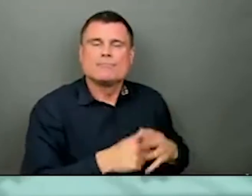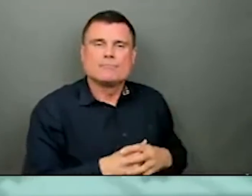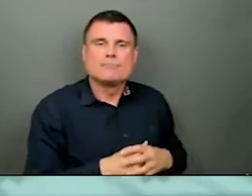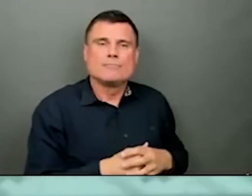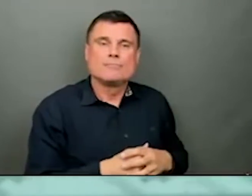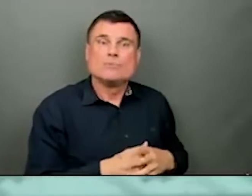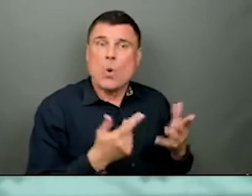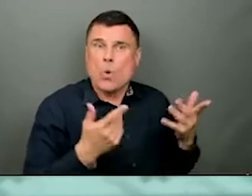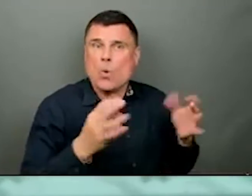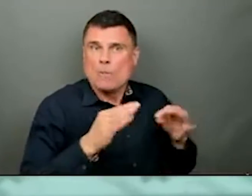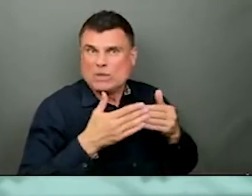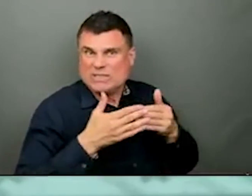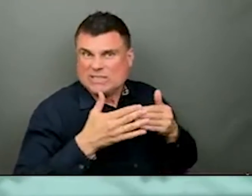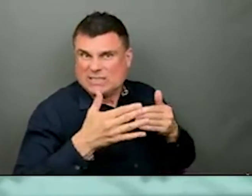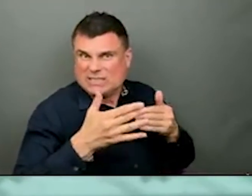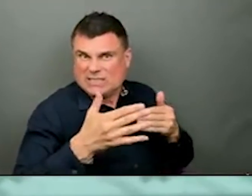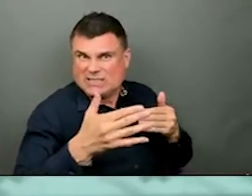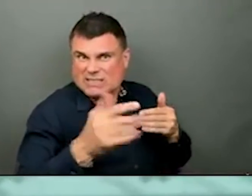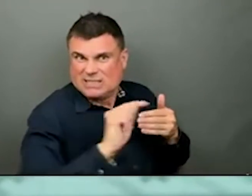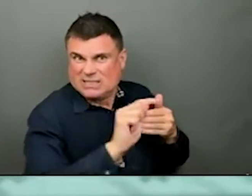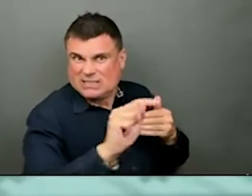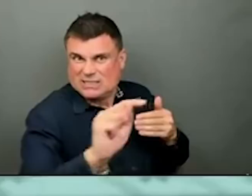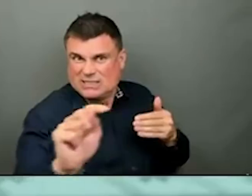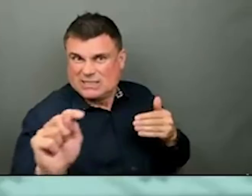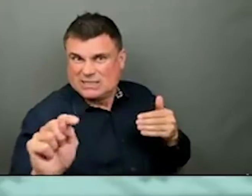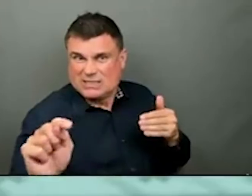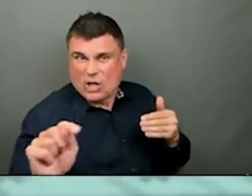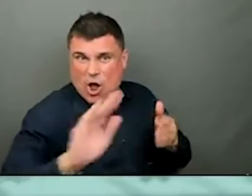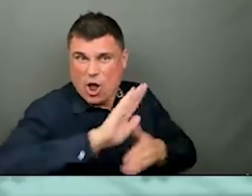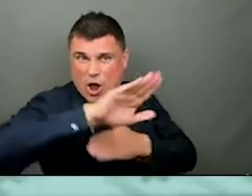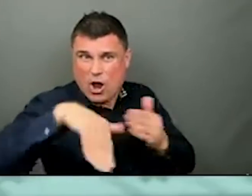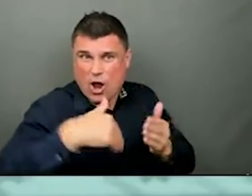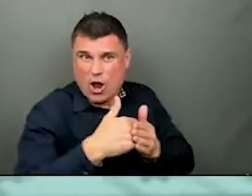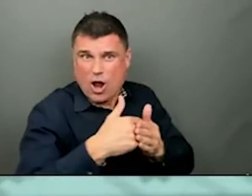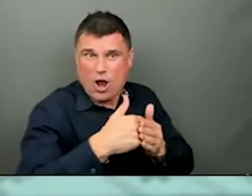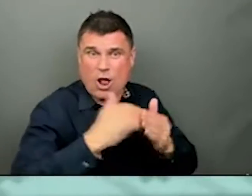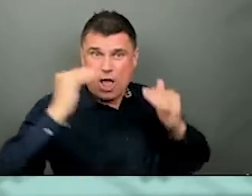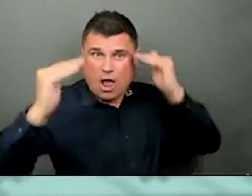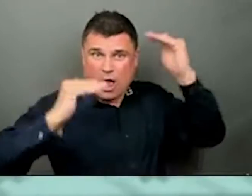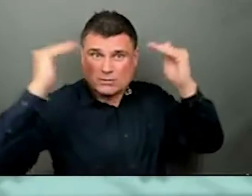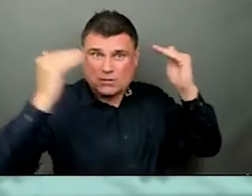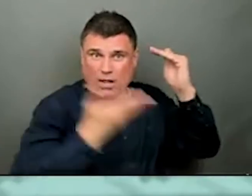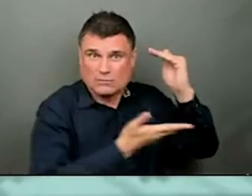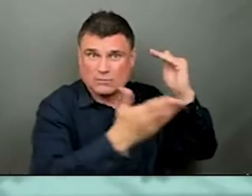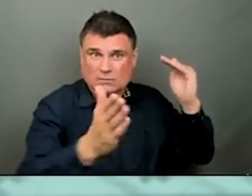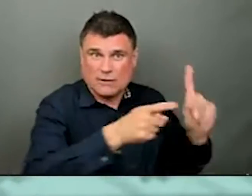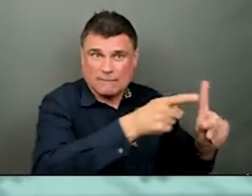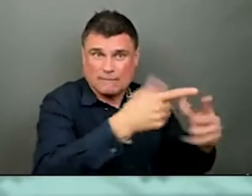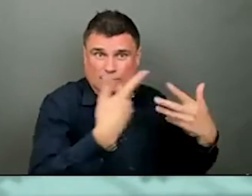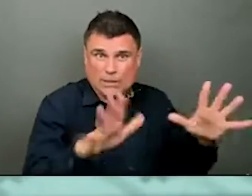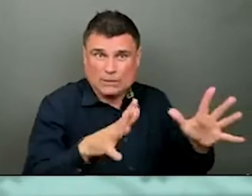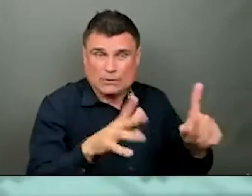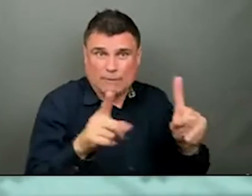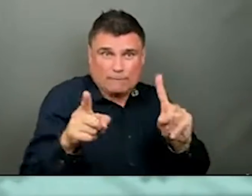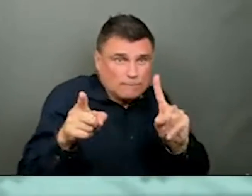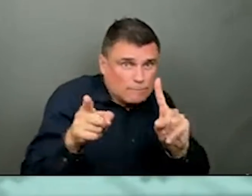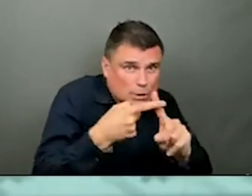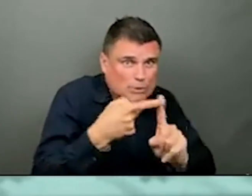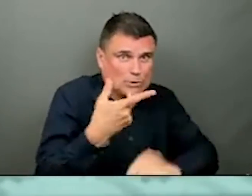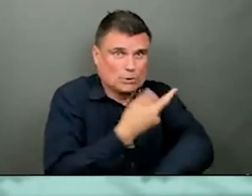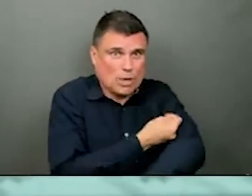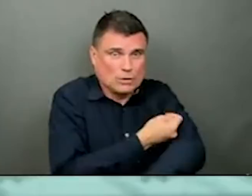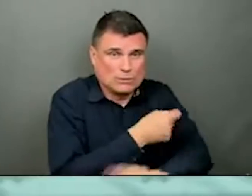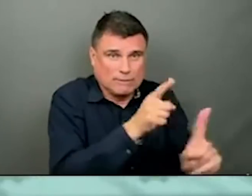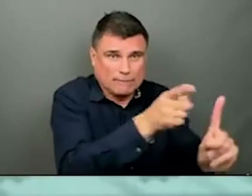where we have high levels of first dose, then we can start to decrease the interval for second doses. So as I said,